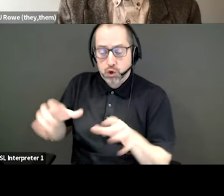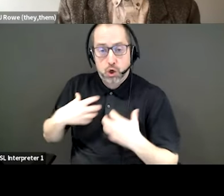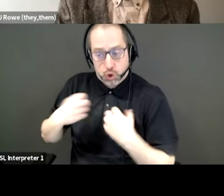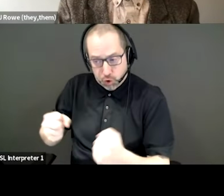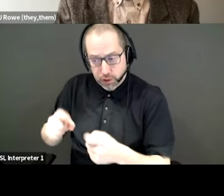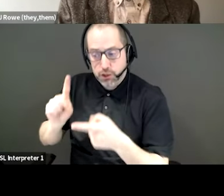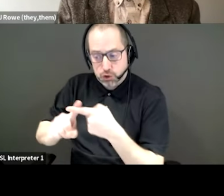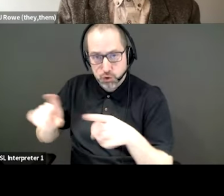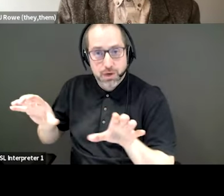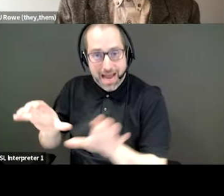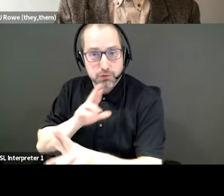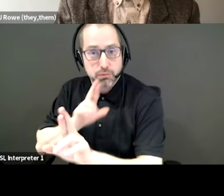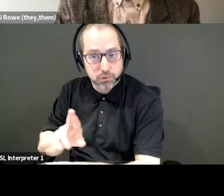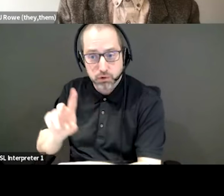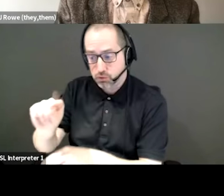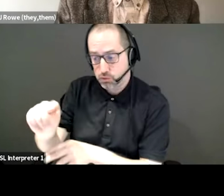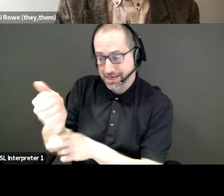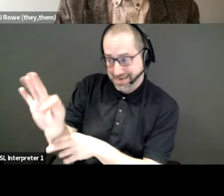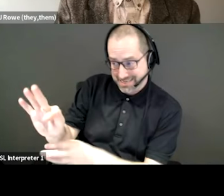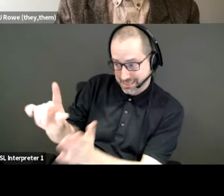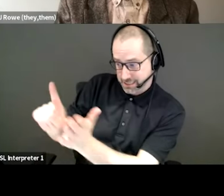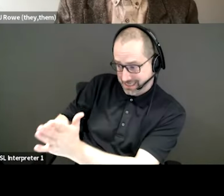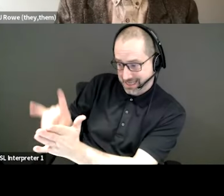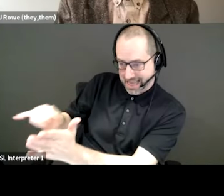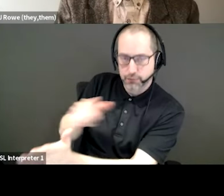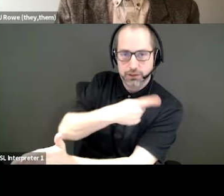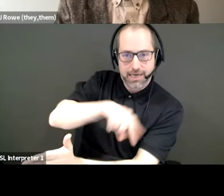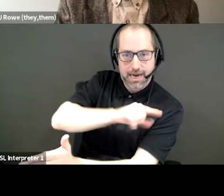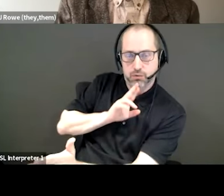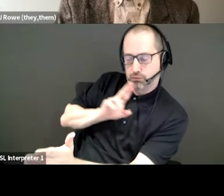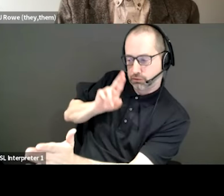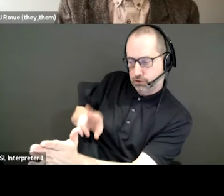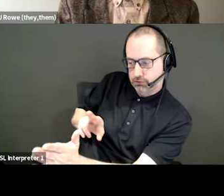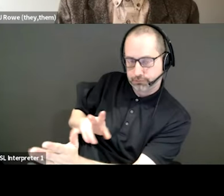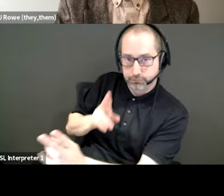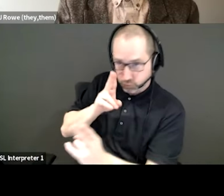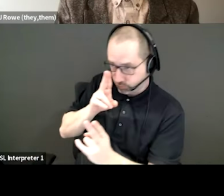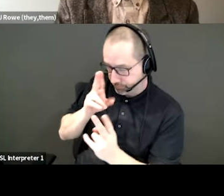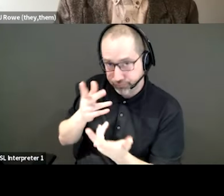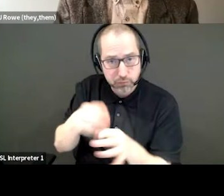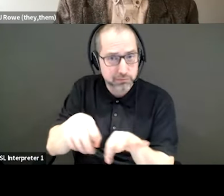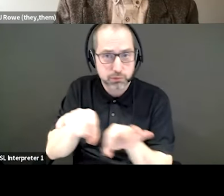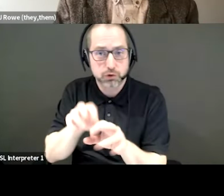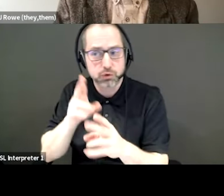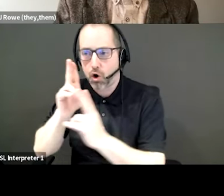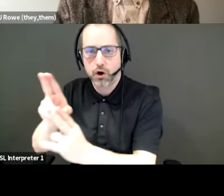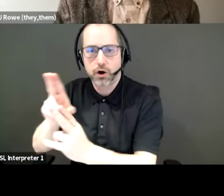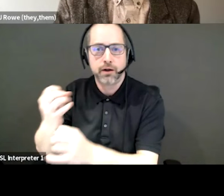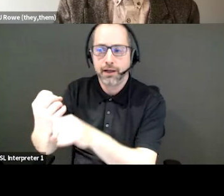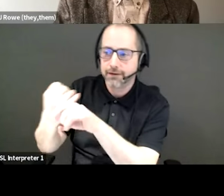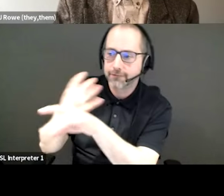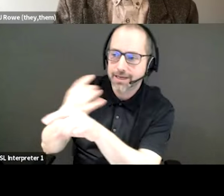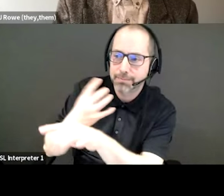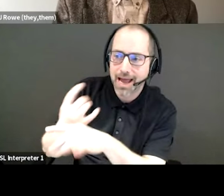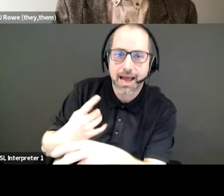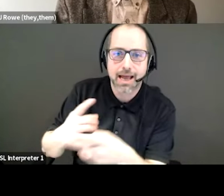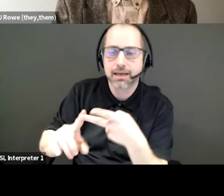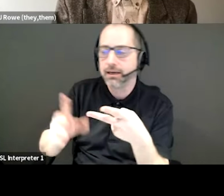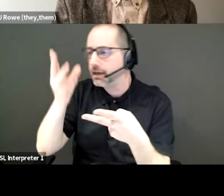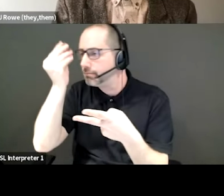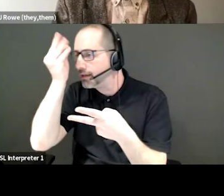We felt it was really important to honor all of the feedback, the gaps, and the needs that were expressed